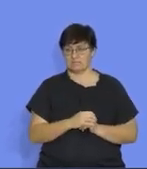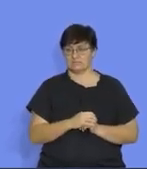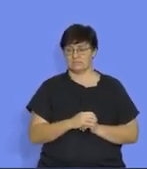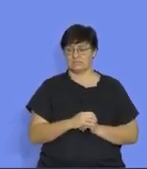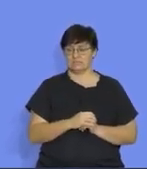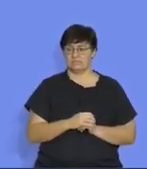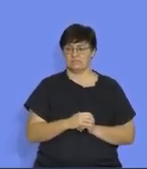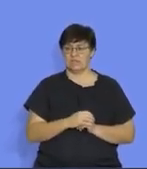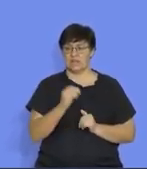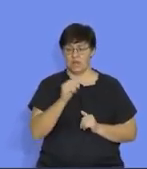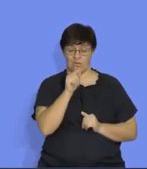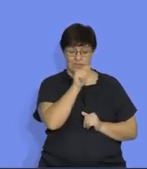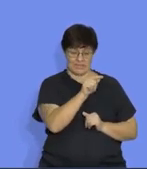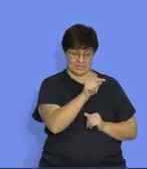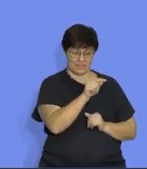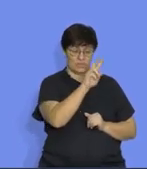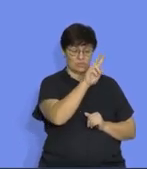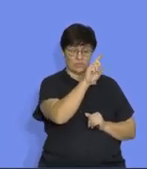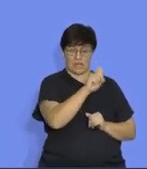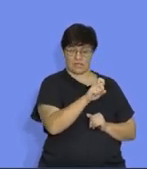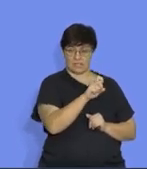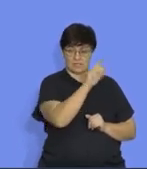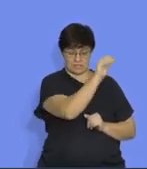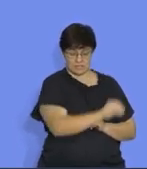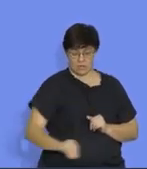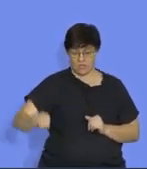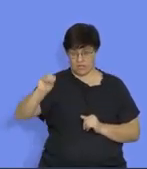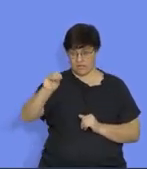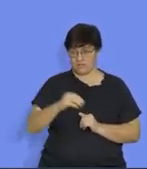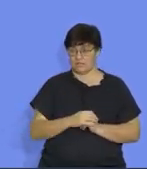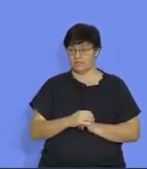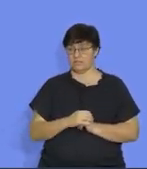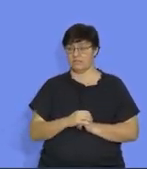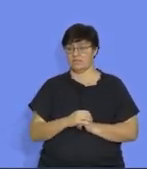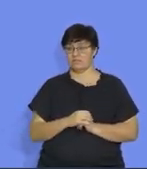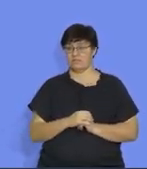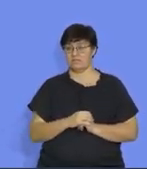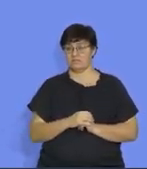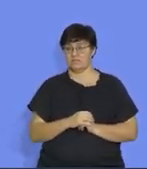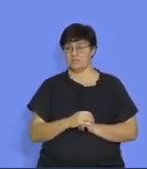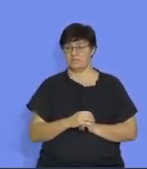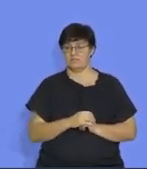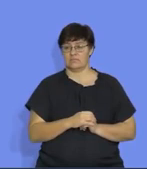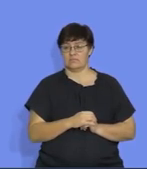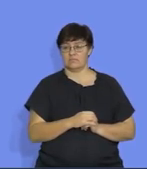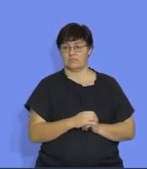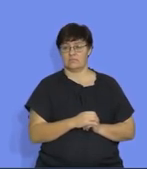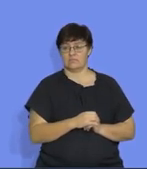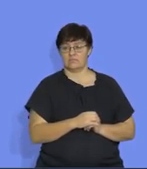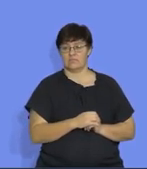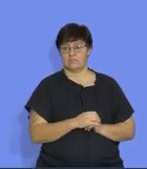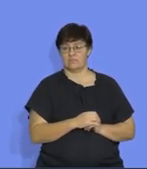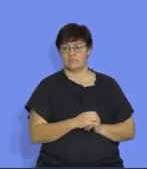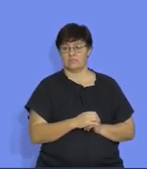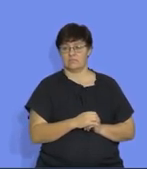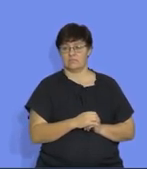16x. I'm now going to take this 2x over, or the y over rather. Let me